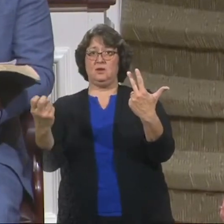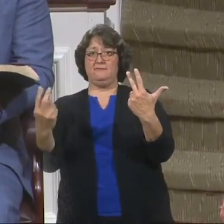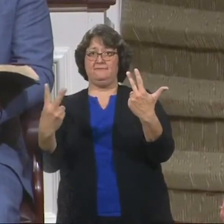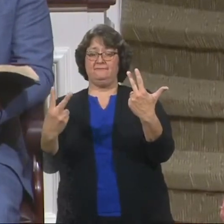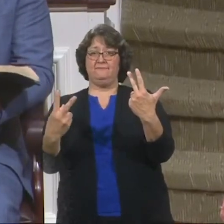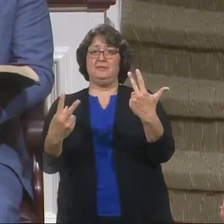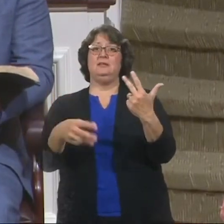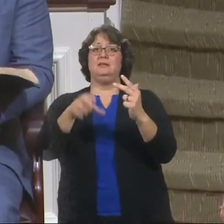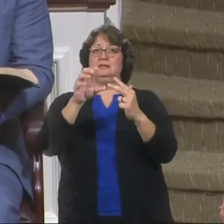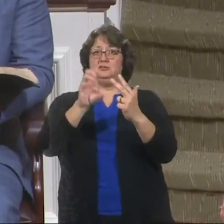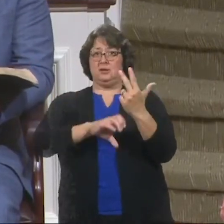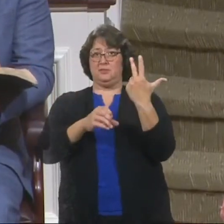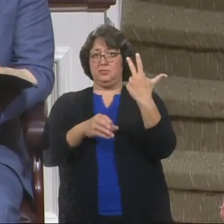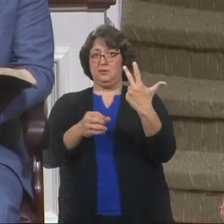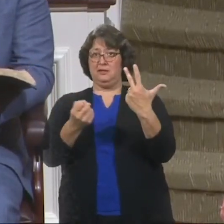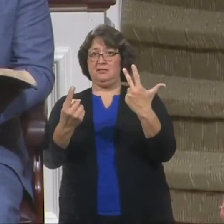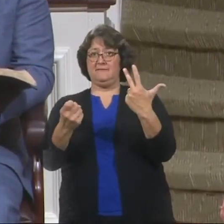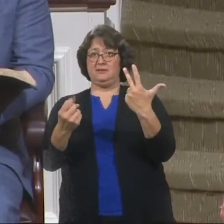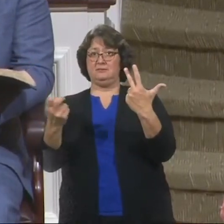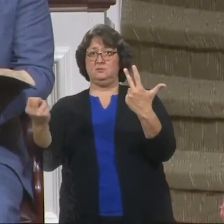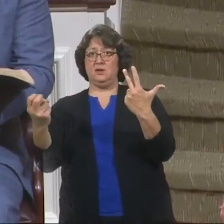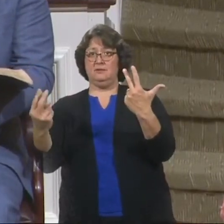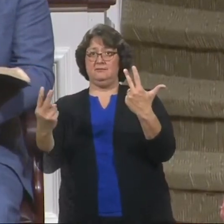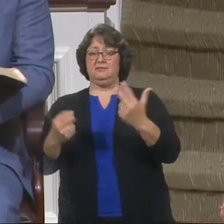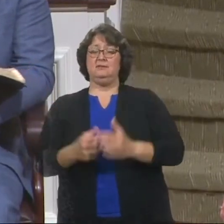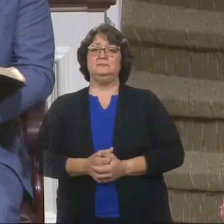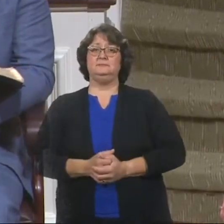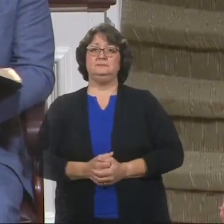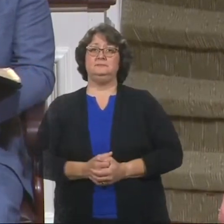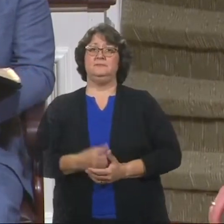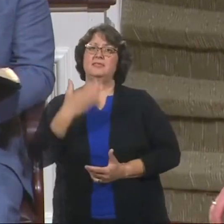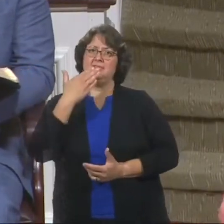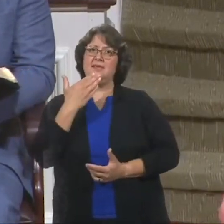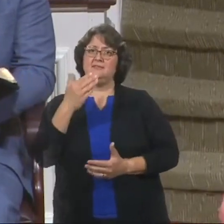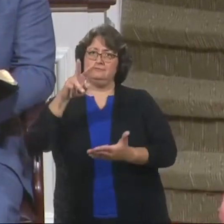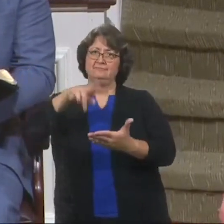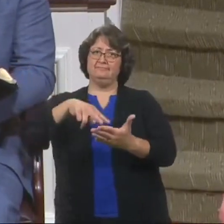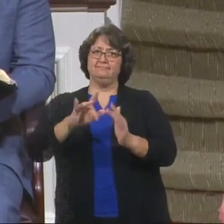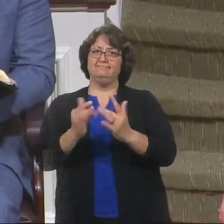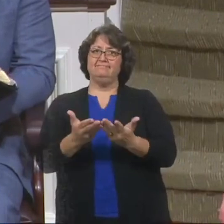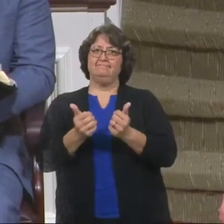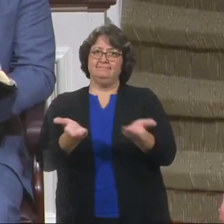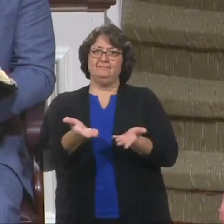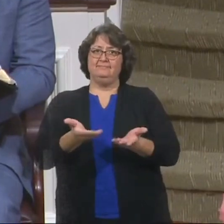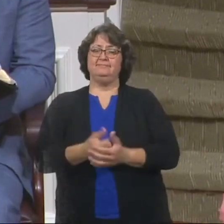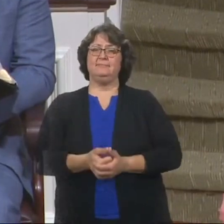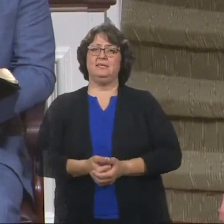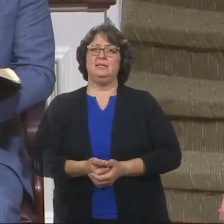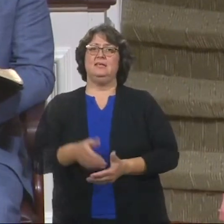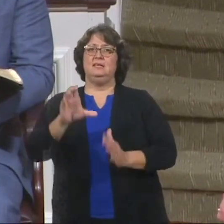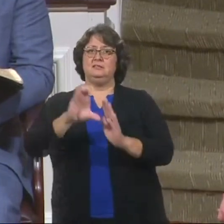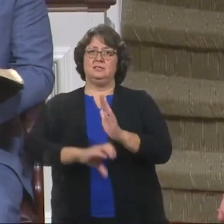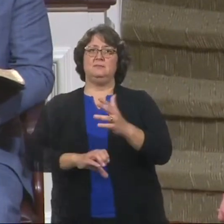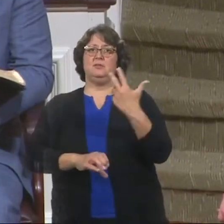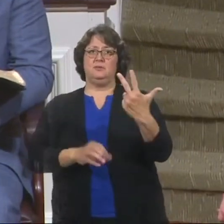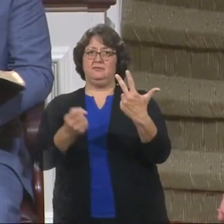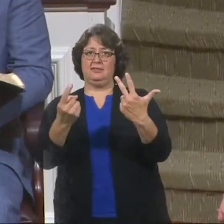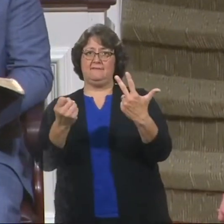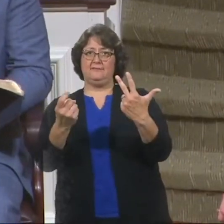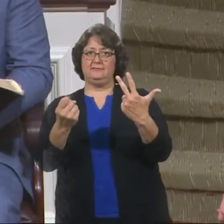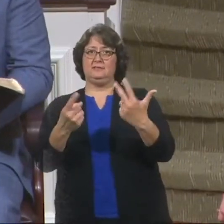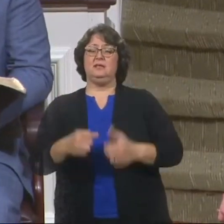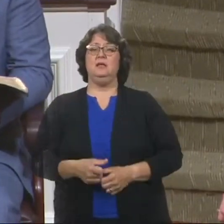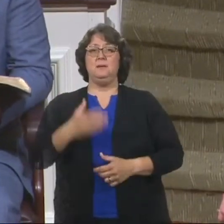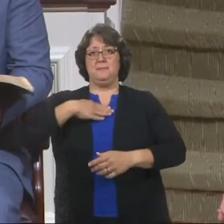Chapter 3, verse 11 and 12. We have this verse and one other to look at. Thank you for hanging with us here. Verse 11. Chapter 3, my